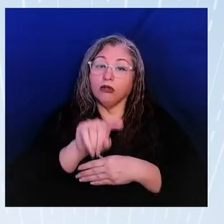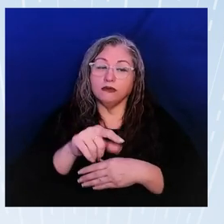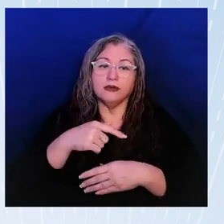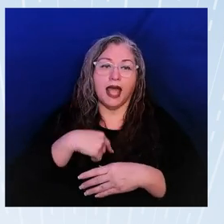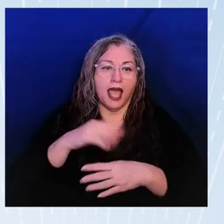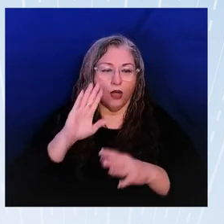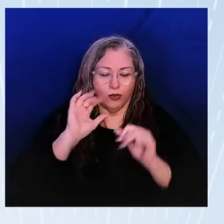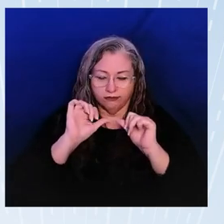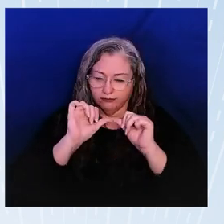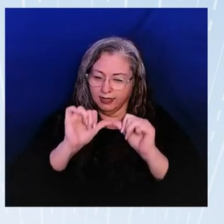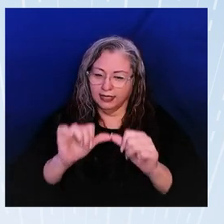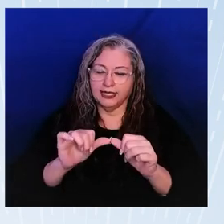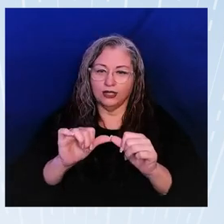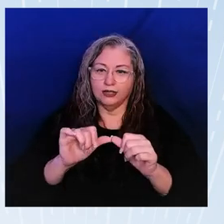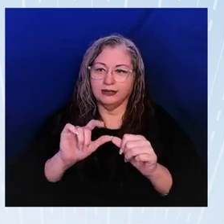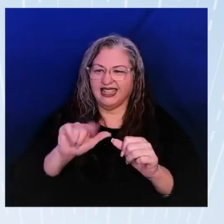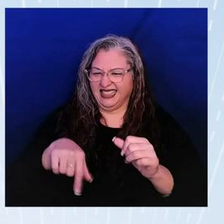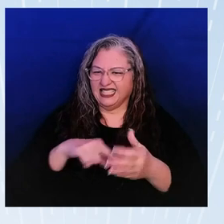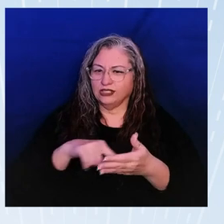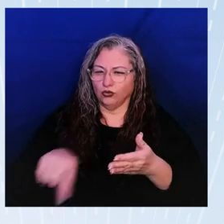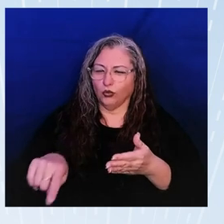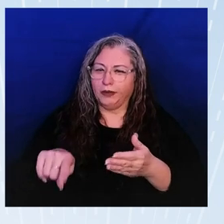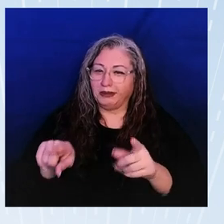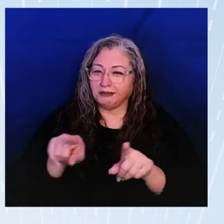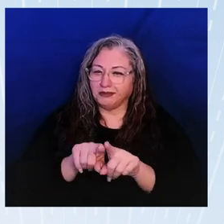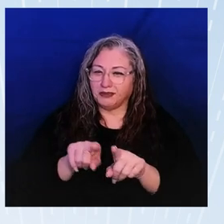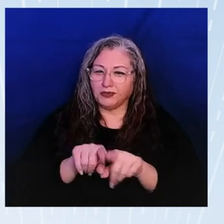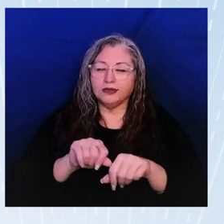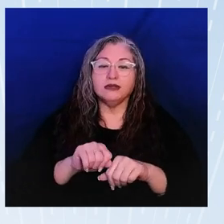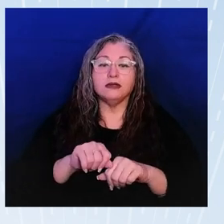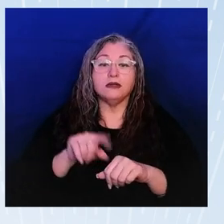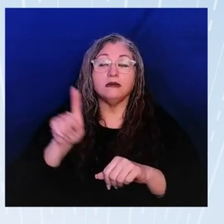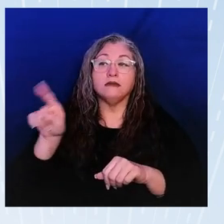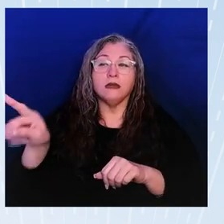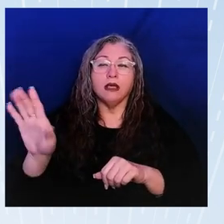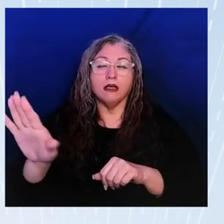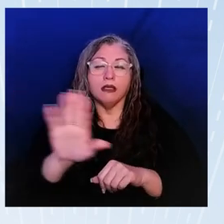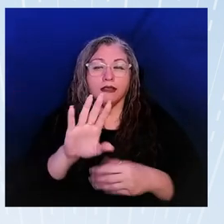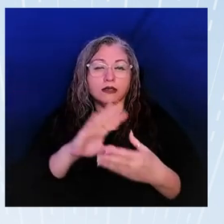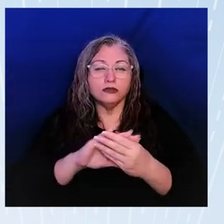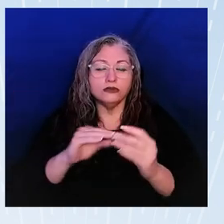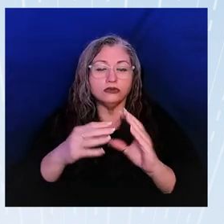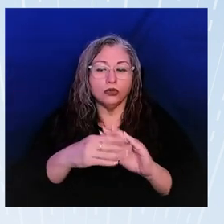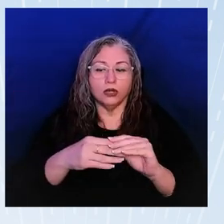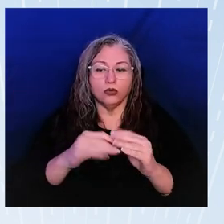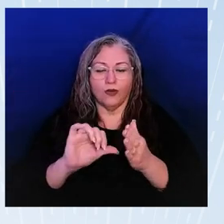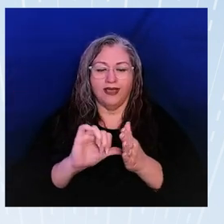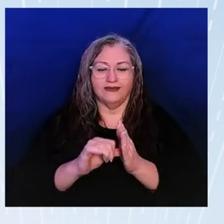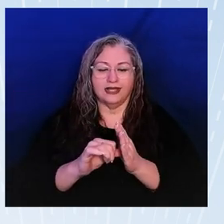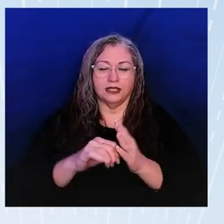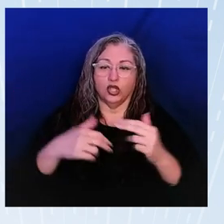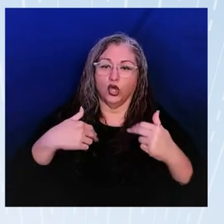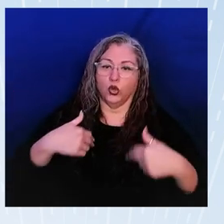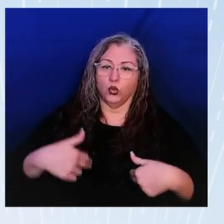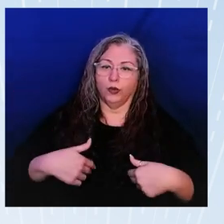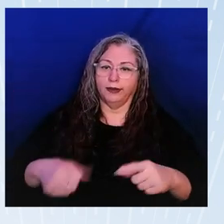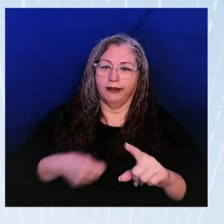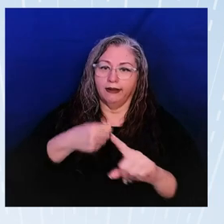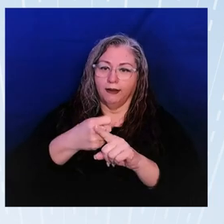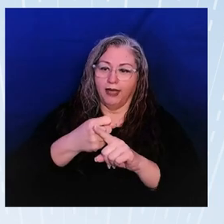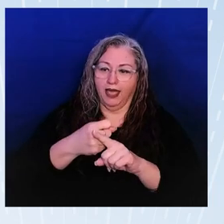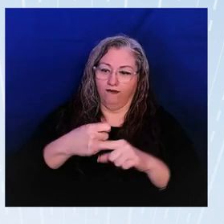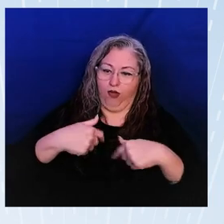that later this week. Their stories emphasize the human impacts of my work as U.S.